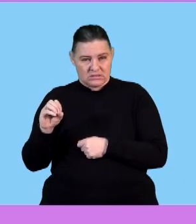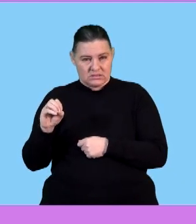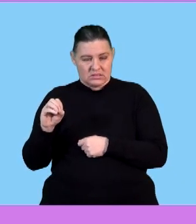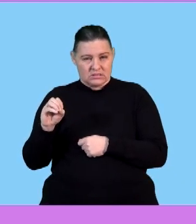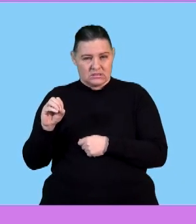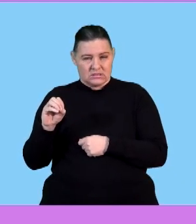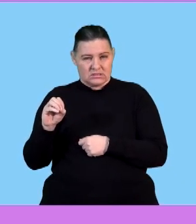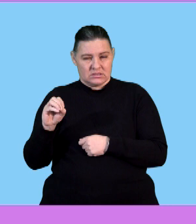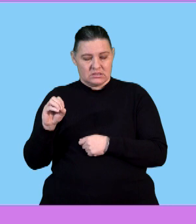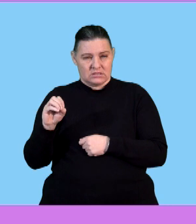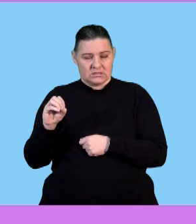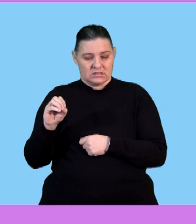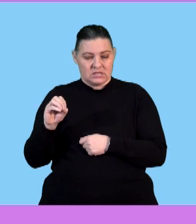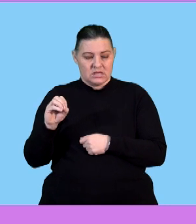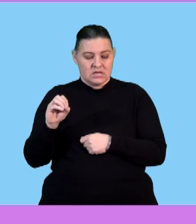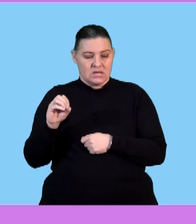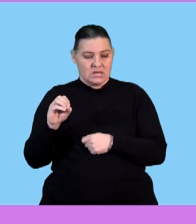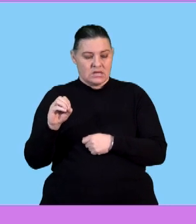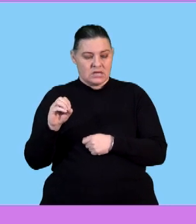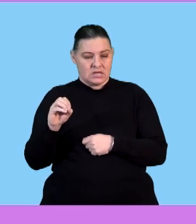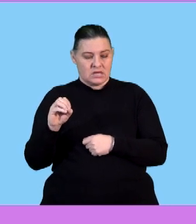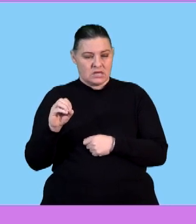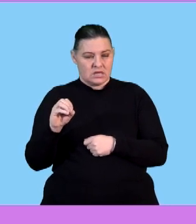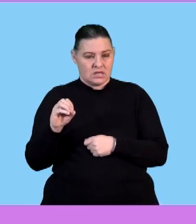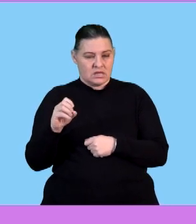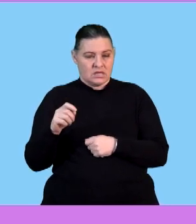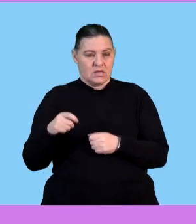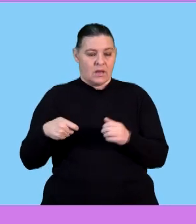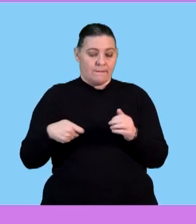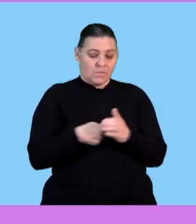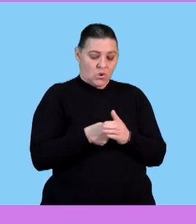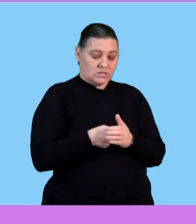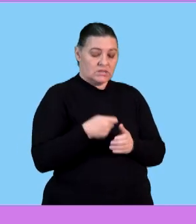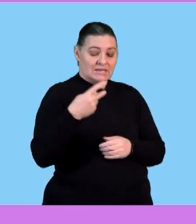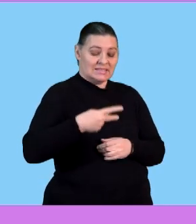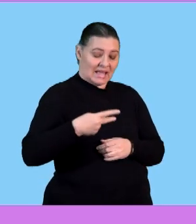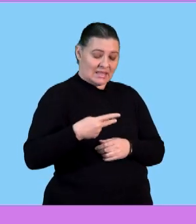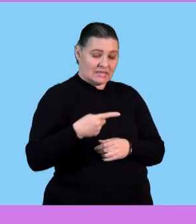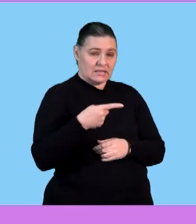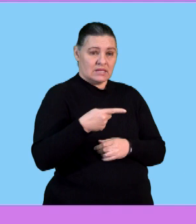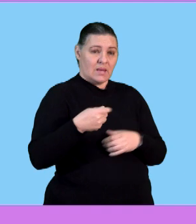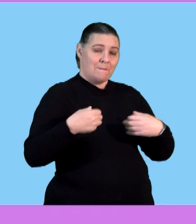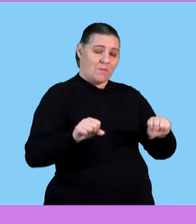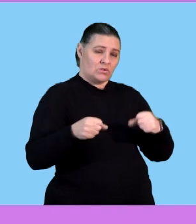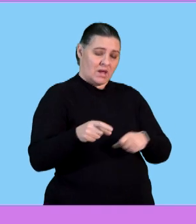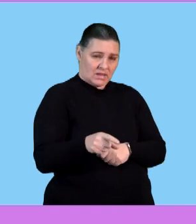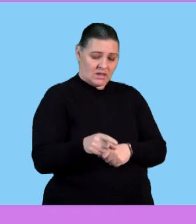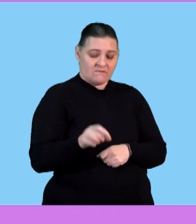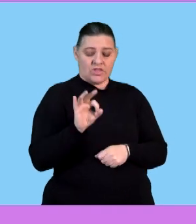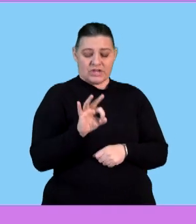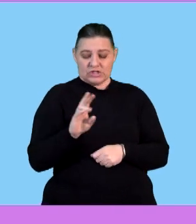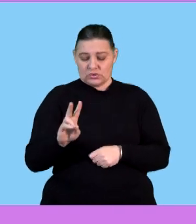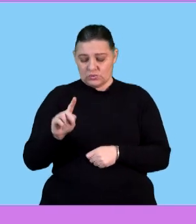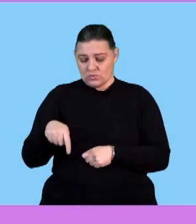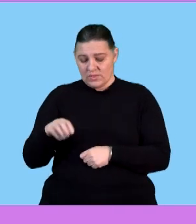all right, and he bought a new second-hand motorbike, there it is, for